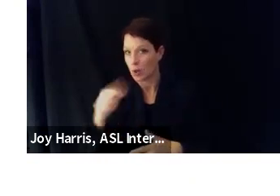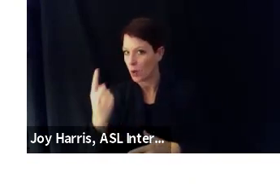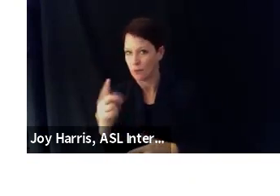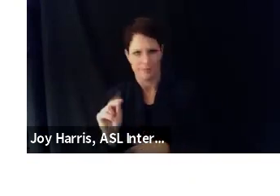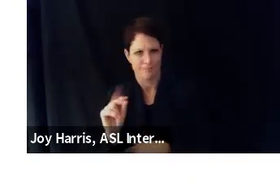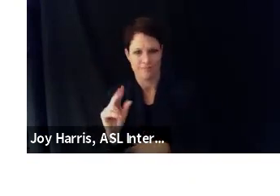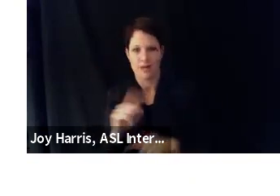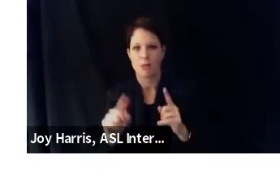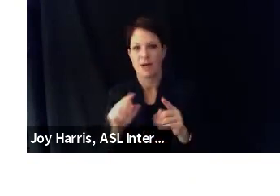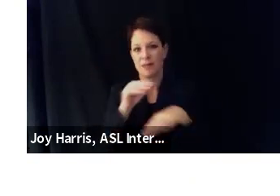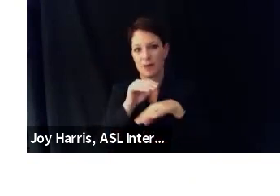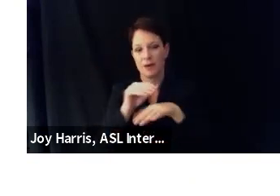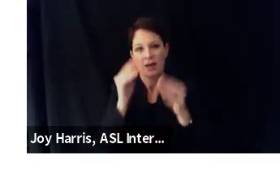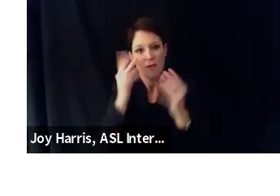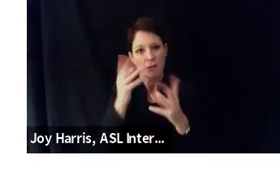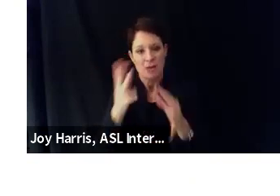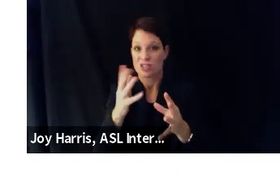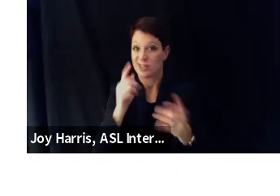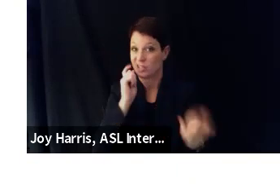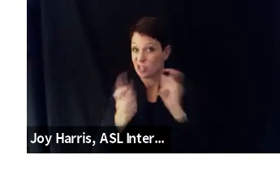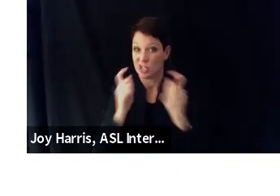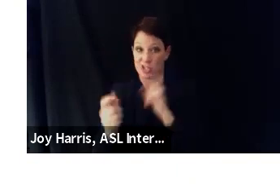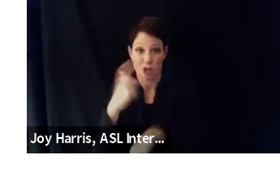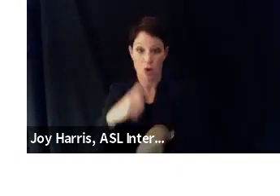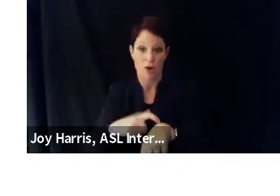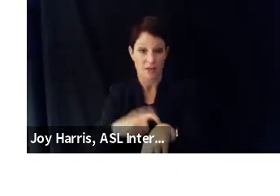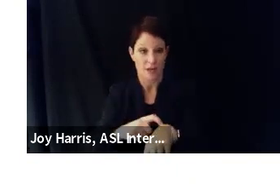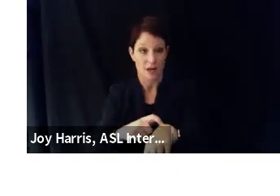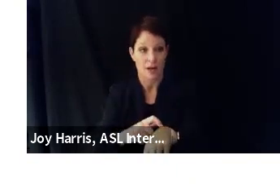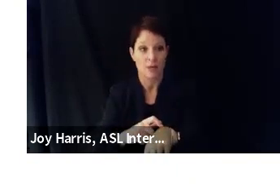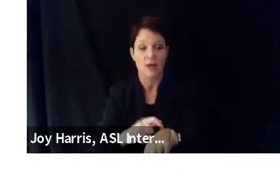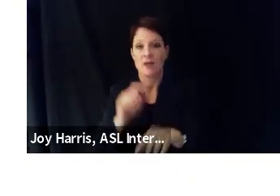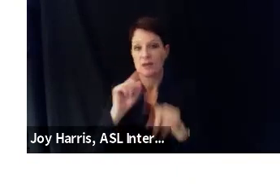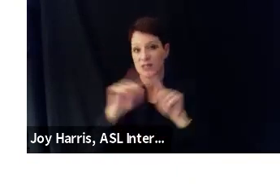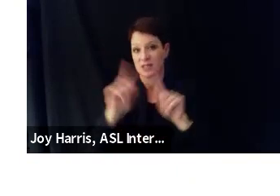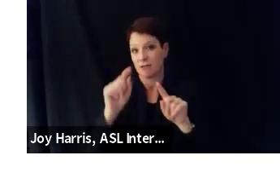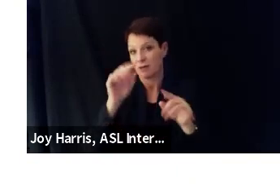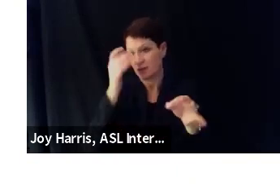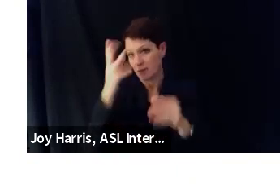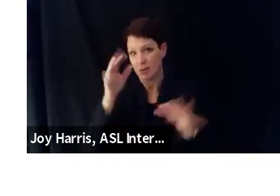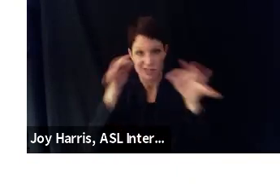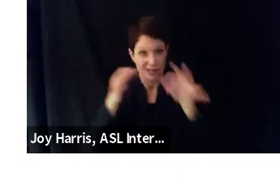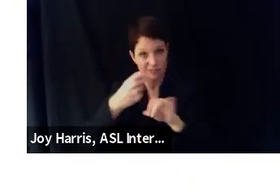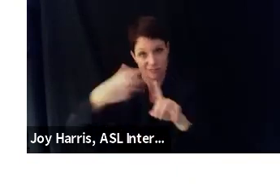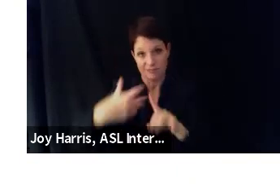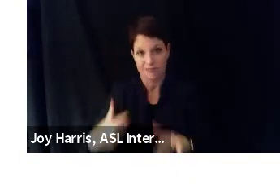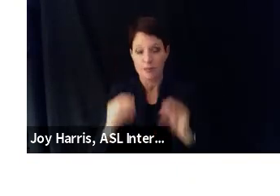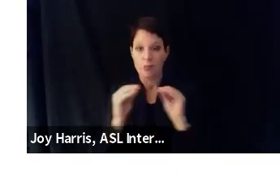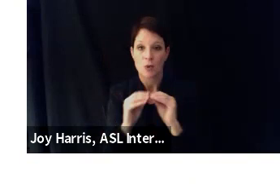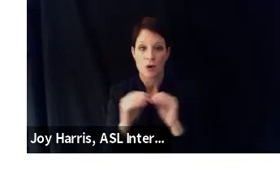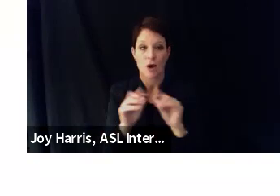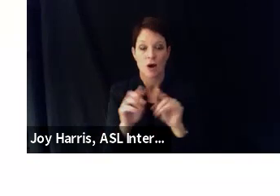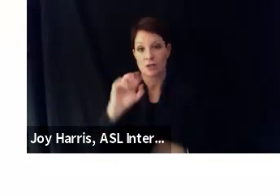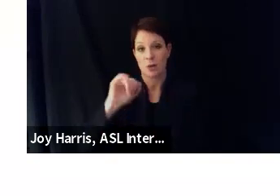on the guidance that can be changing pretty regularly. There are blog posts that explain guidance, and there's also a map